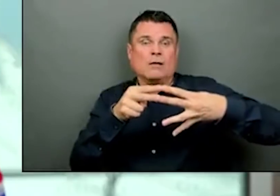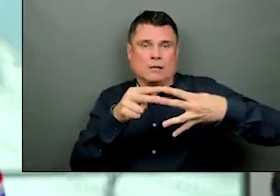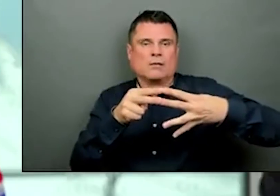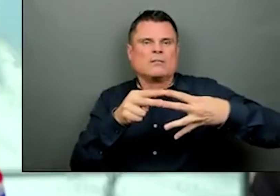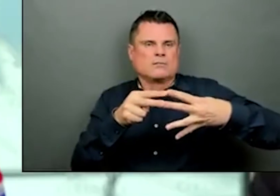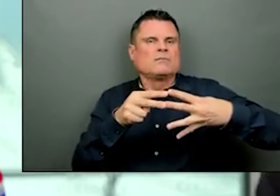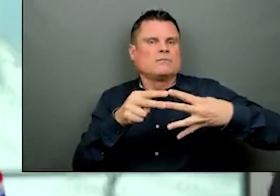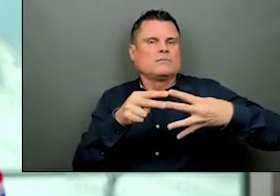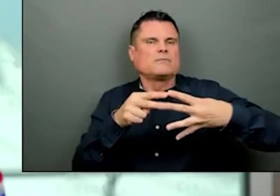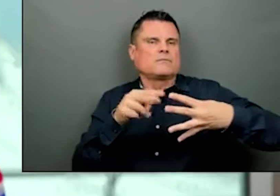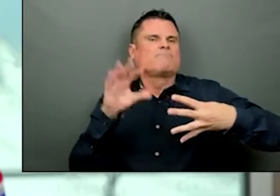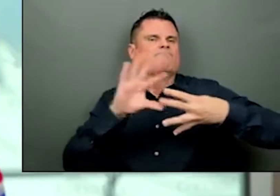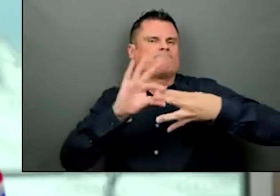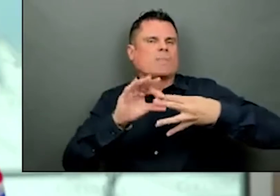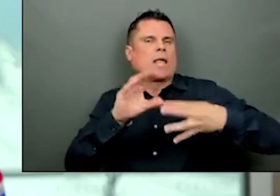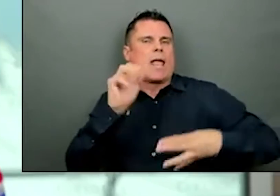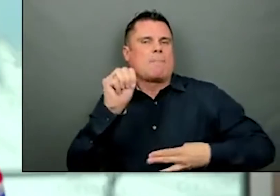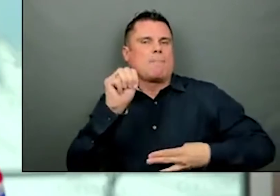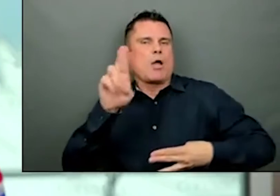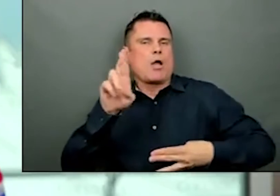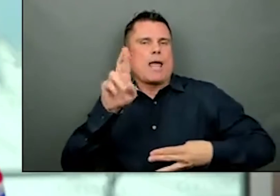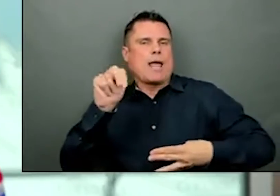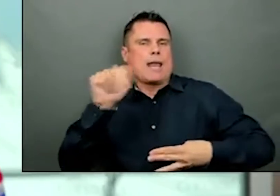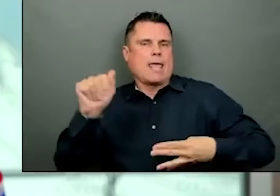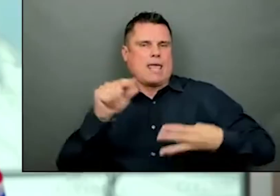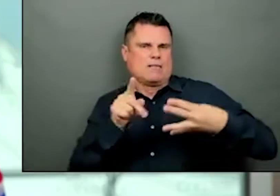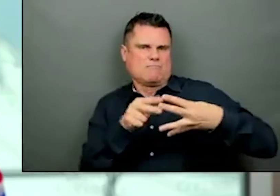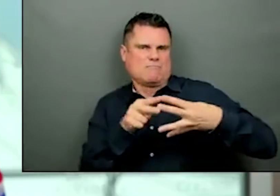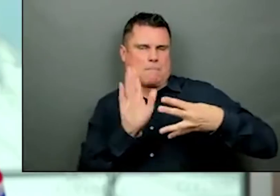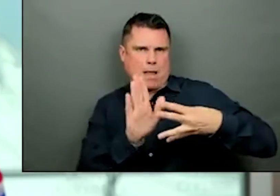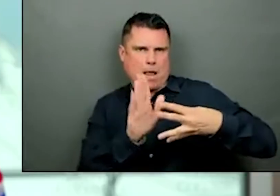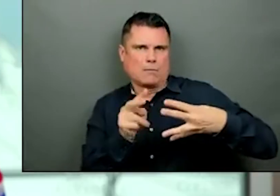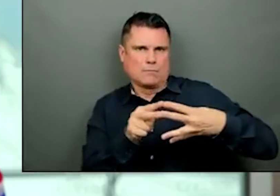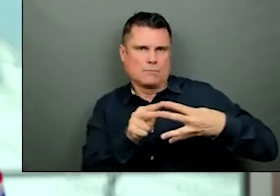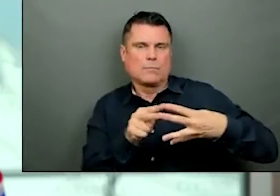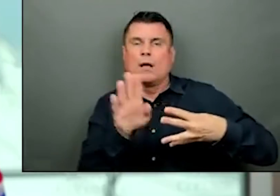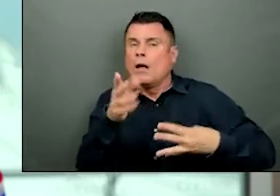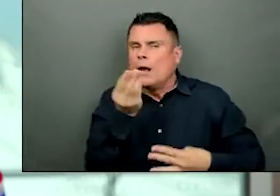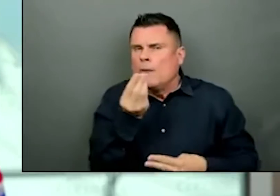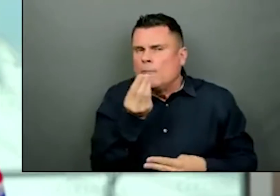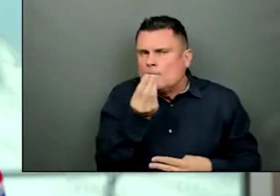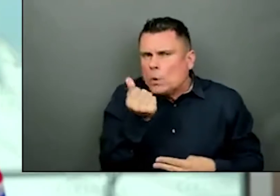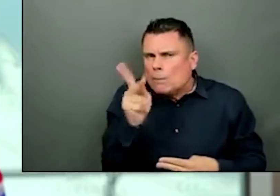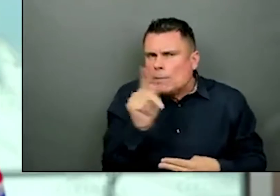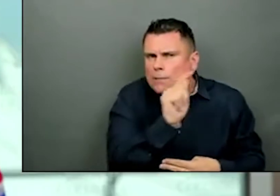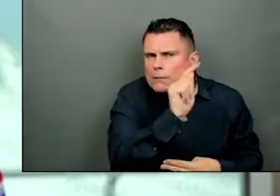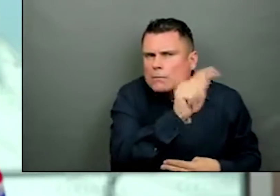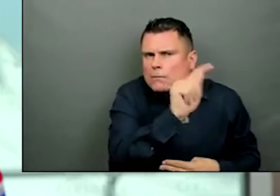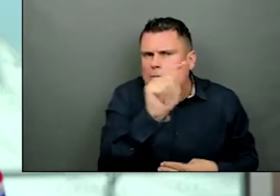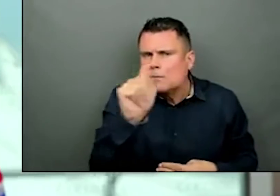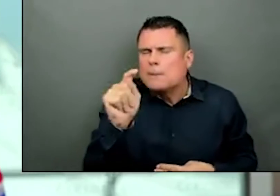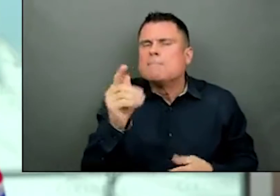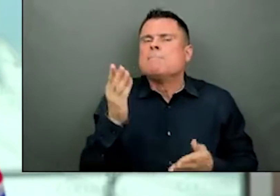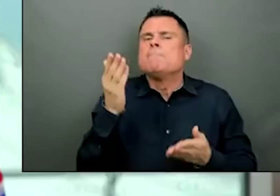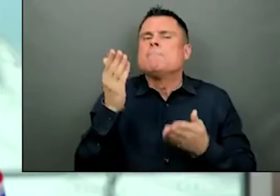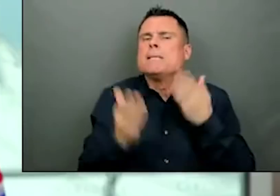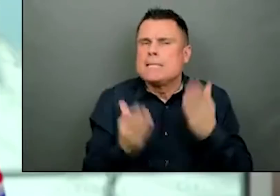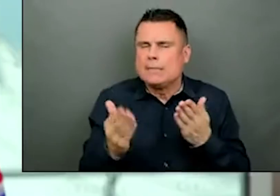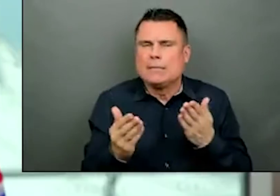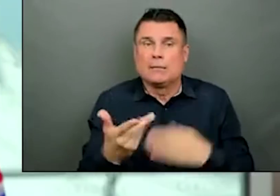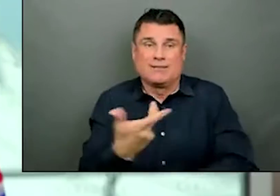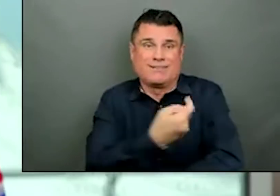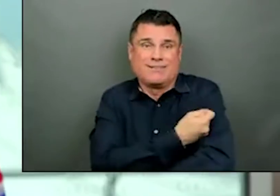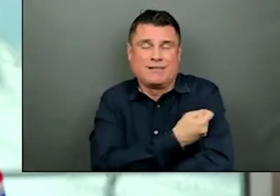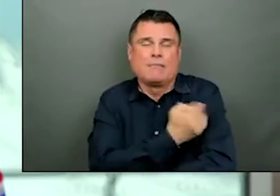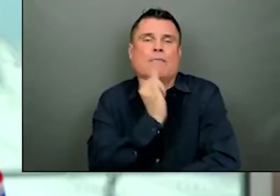immune response and can stimulate allergic reactions. And the product or the compound that stimulates the